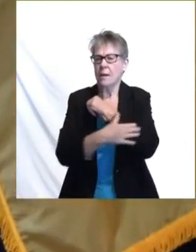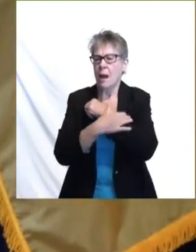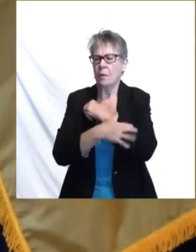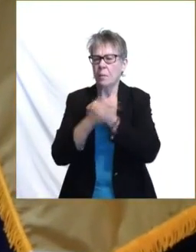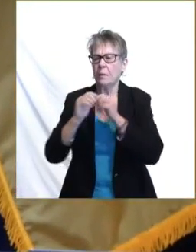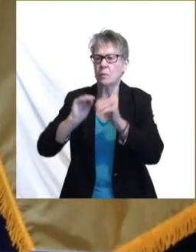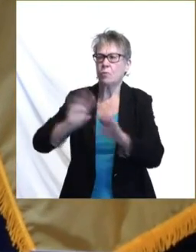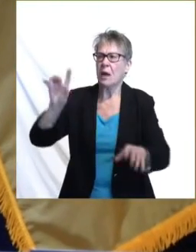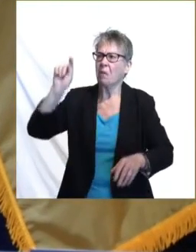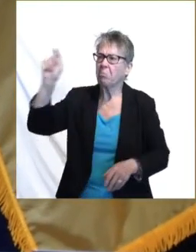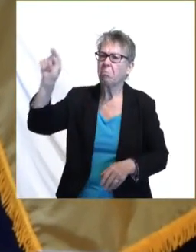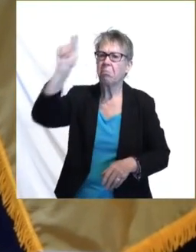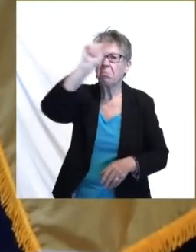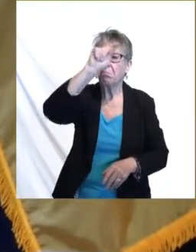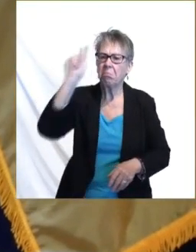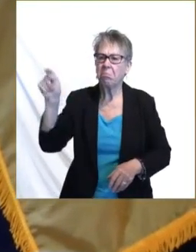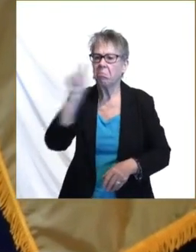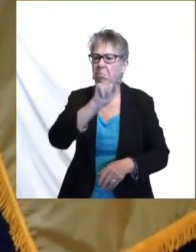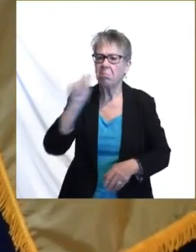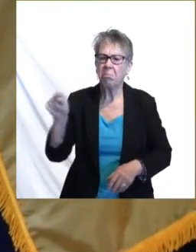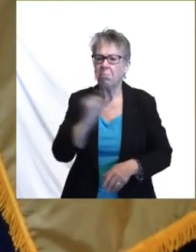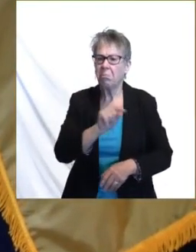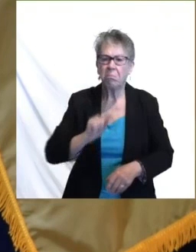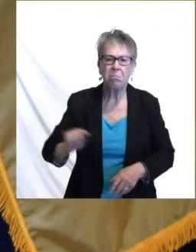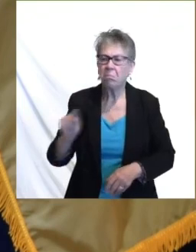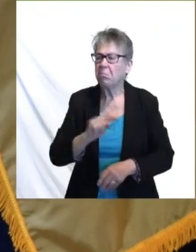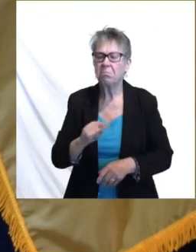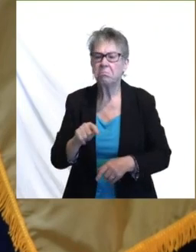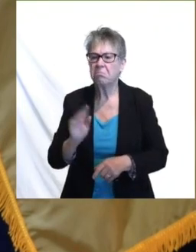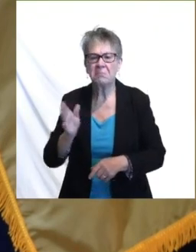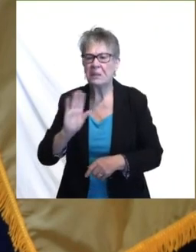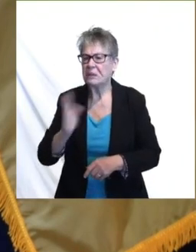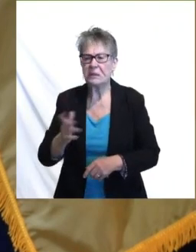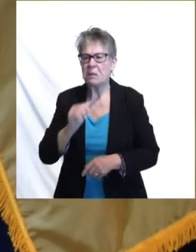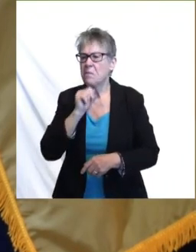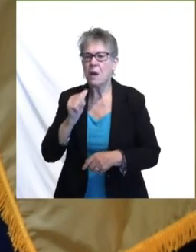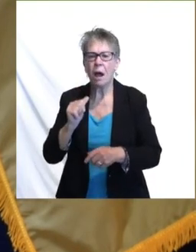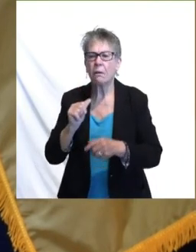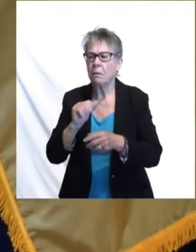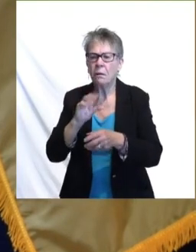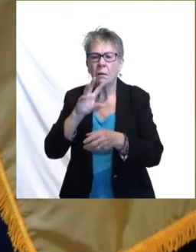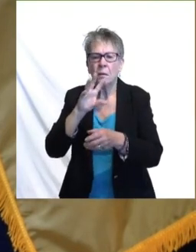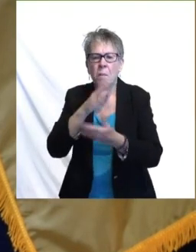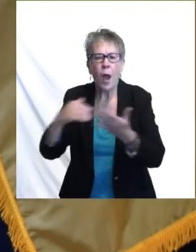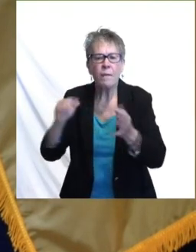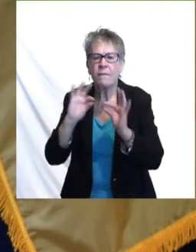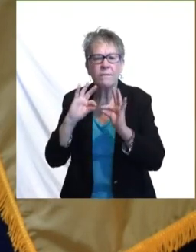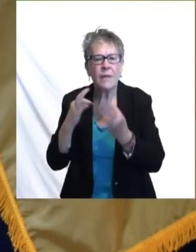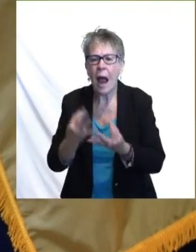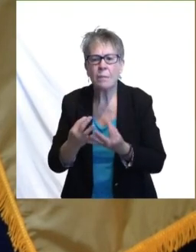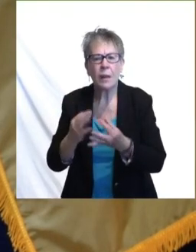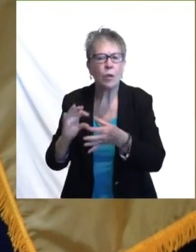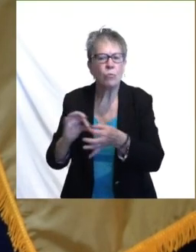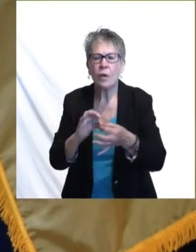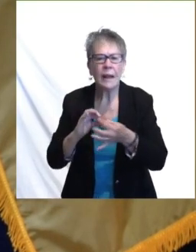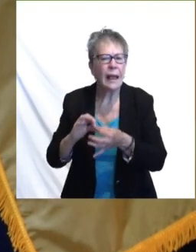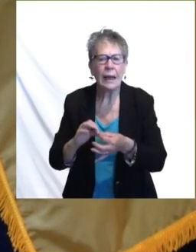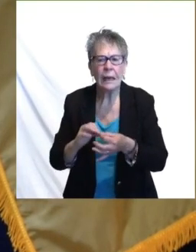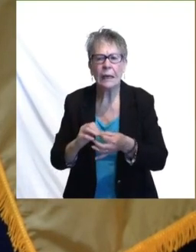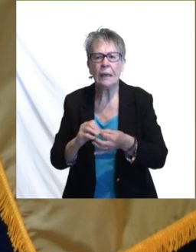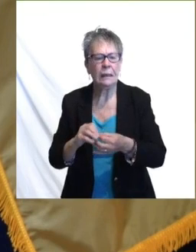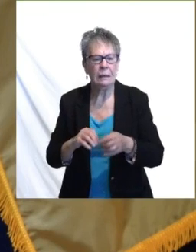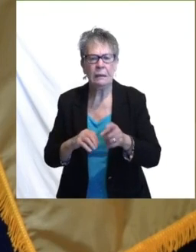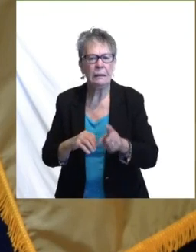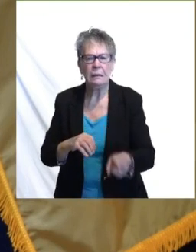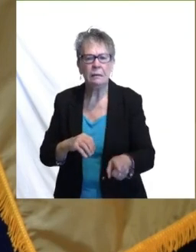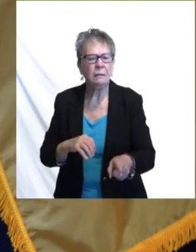be connected. This isn't something you catch from somebody. You don't catch MIS-C from somebody else. You catch COVID, and then it's a question of how